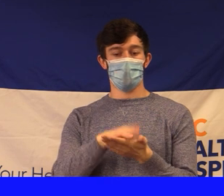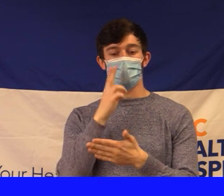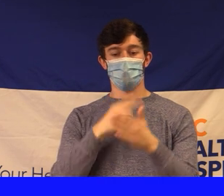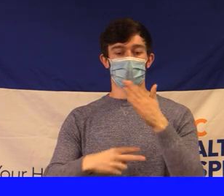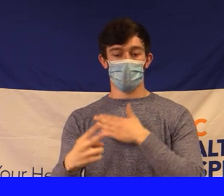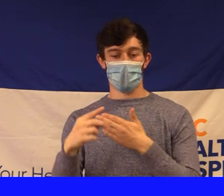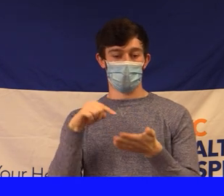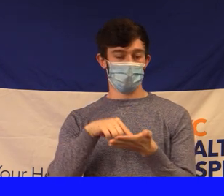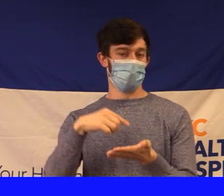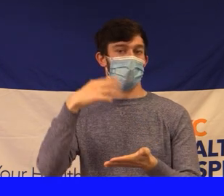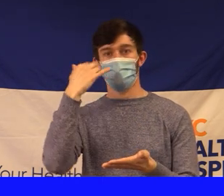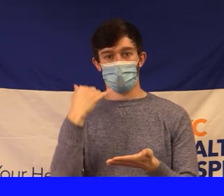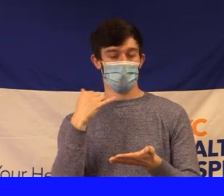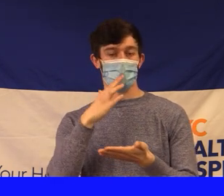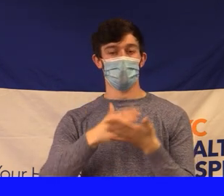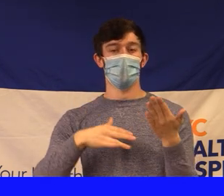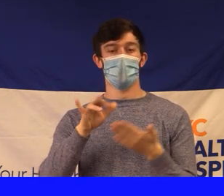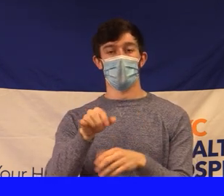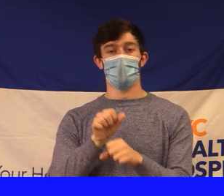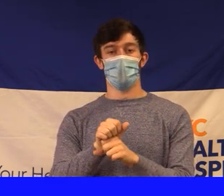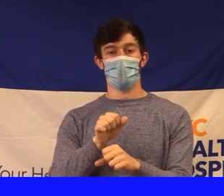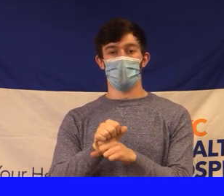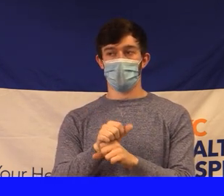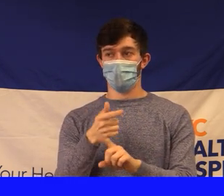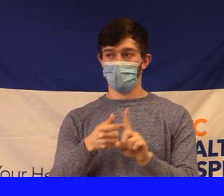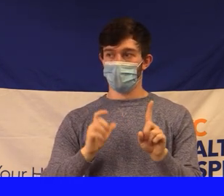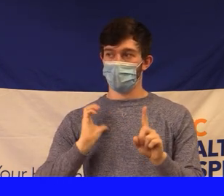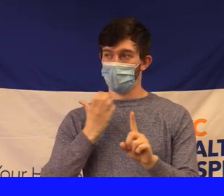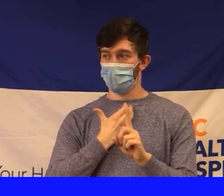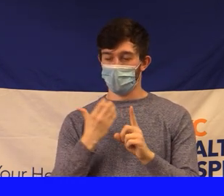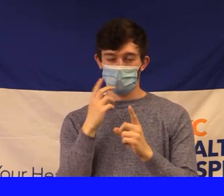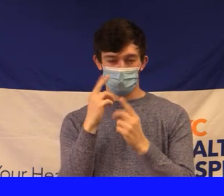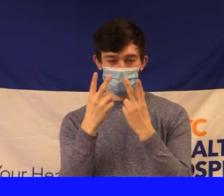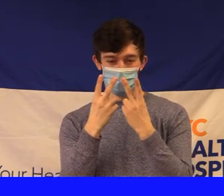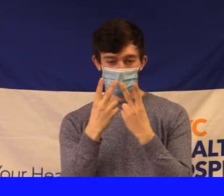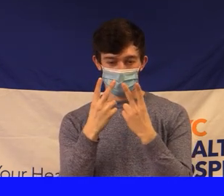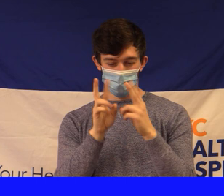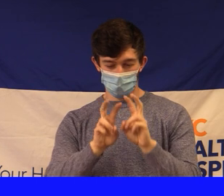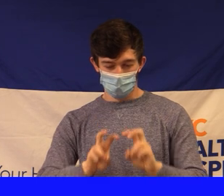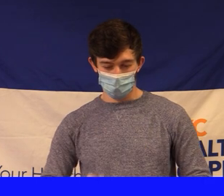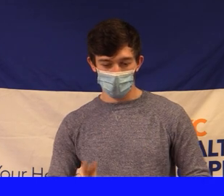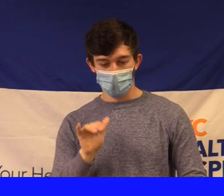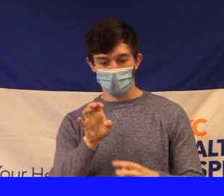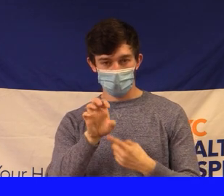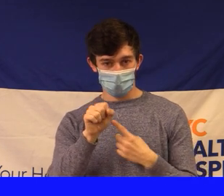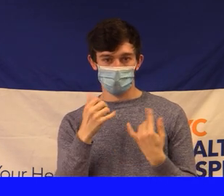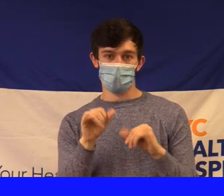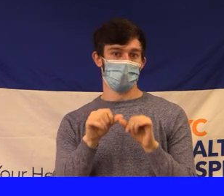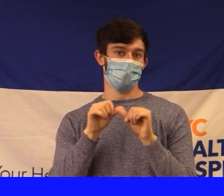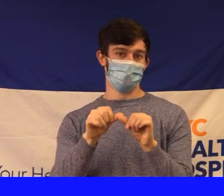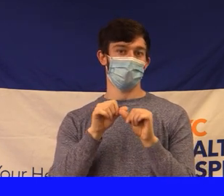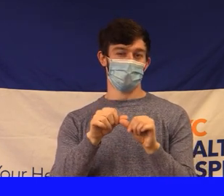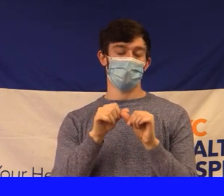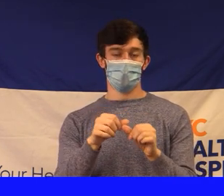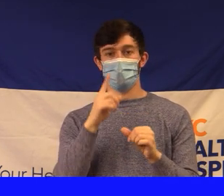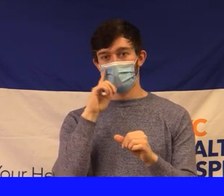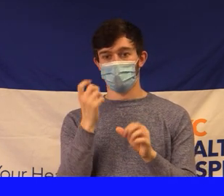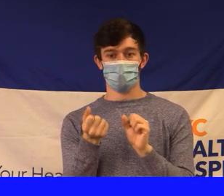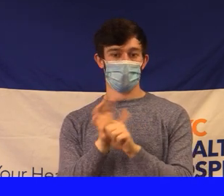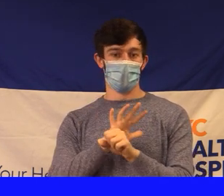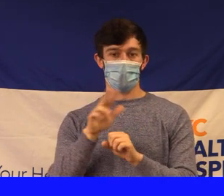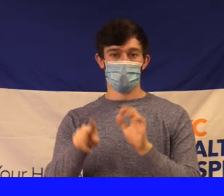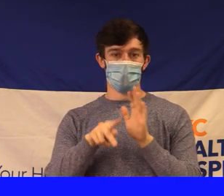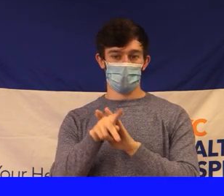projected because some of that work of our kind of disaggregating of the cases is ongoing, particularly given the COVID